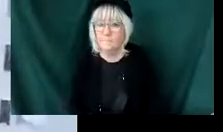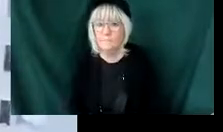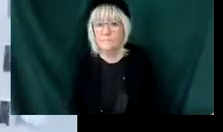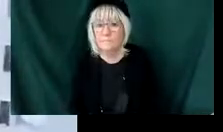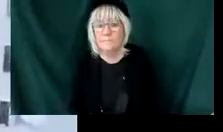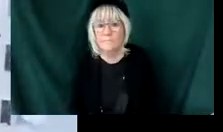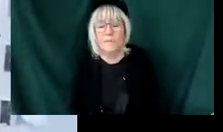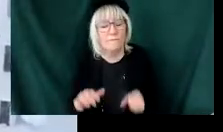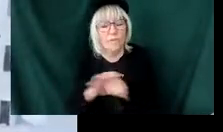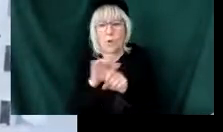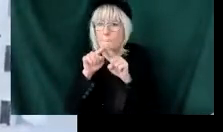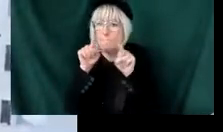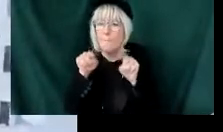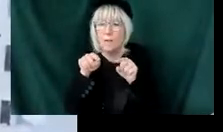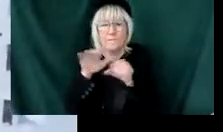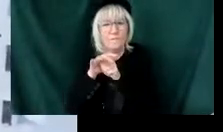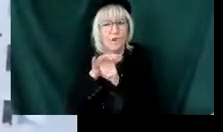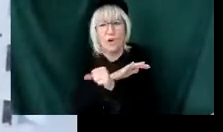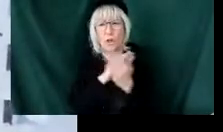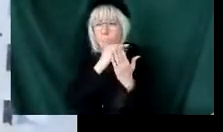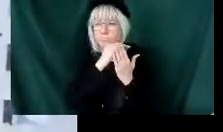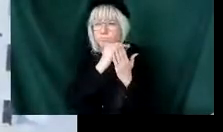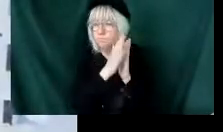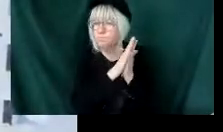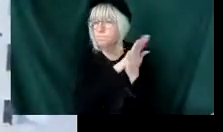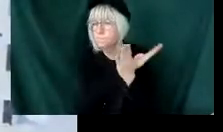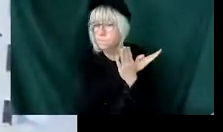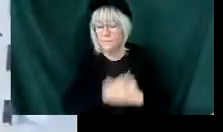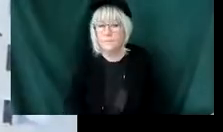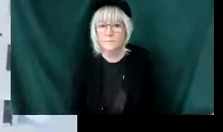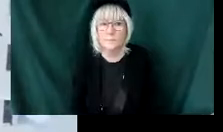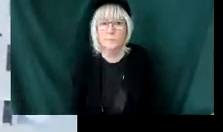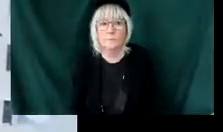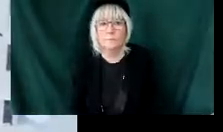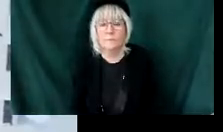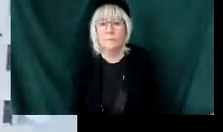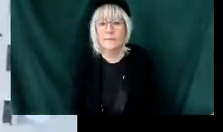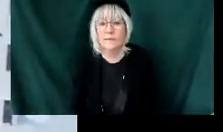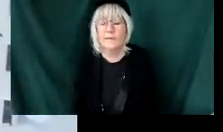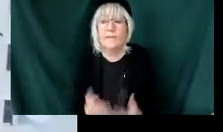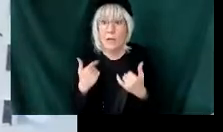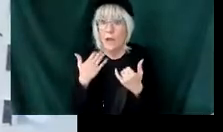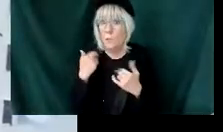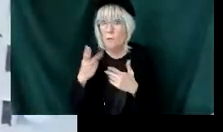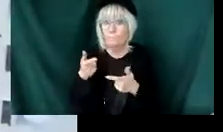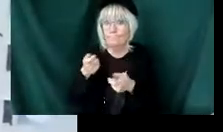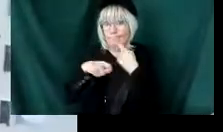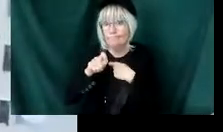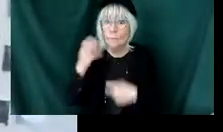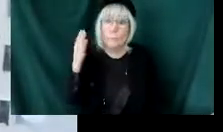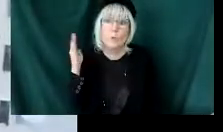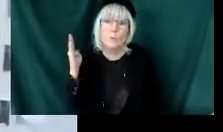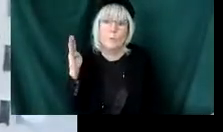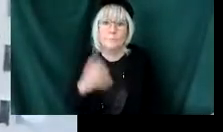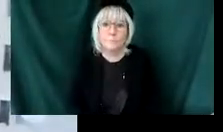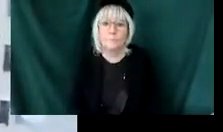all over this box. And then I'm gonna go ahead and grab blue.